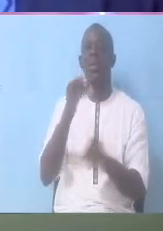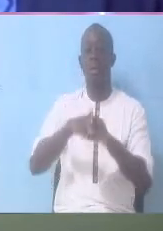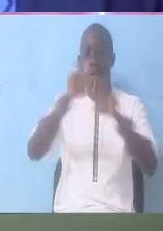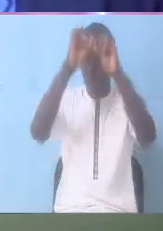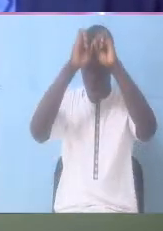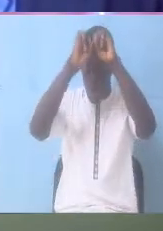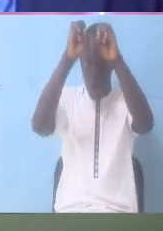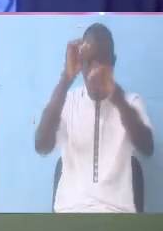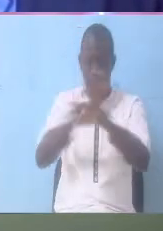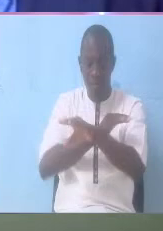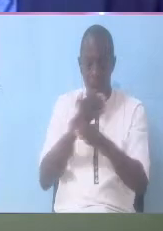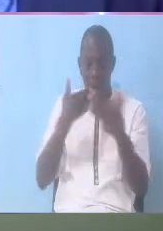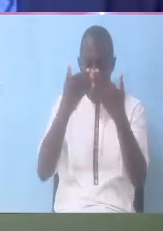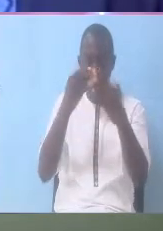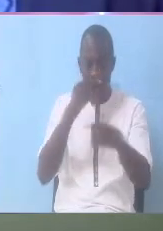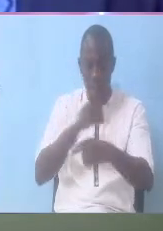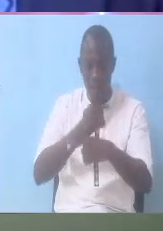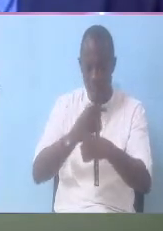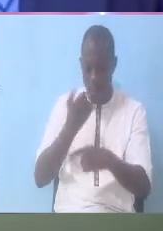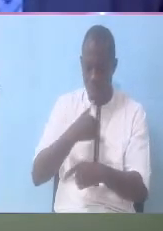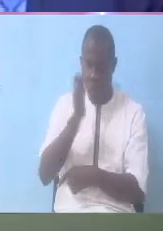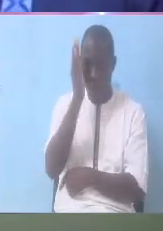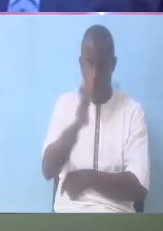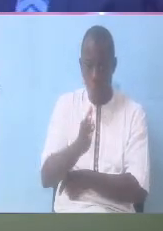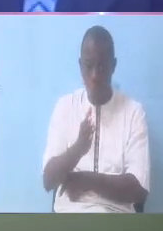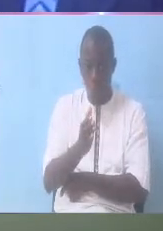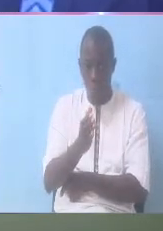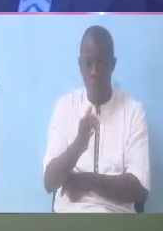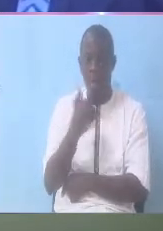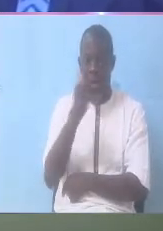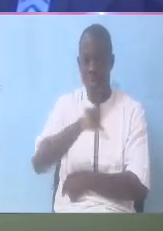government telling the Gambian people the truth?